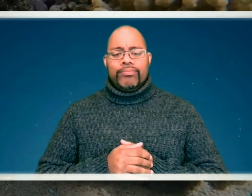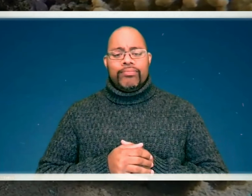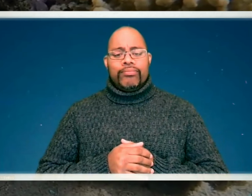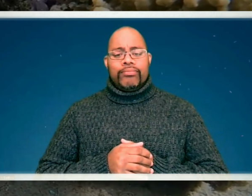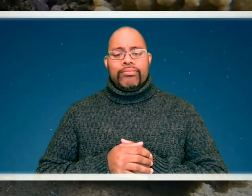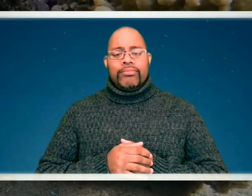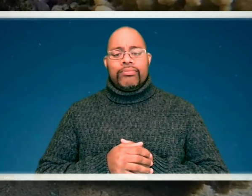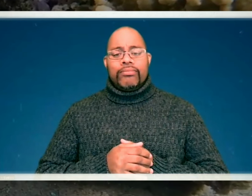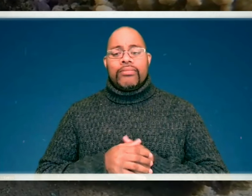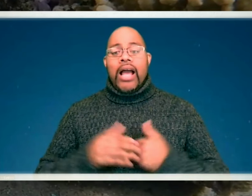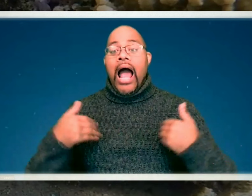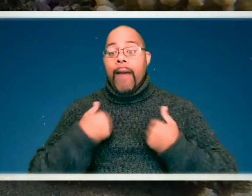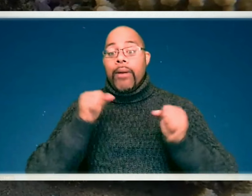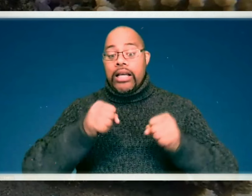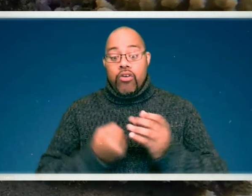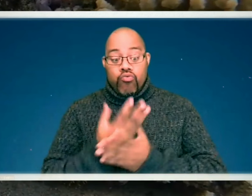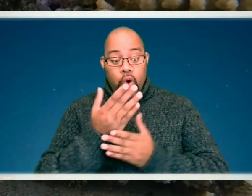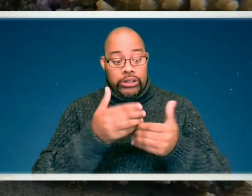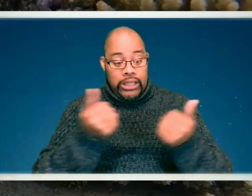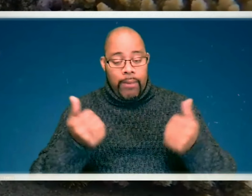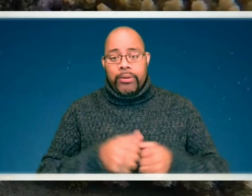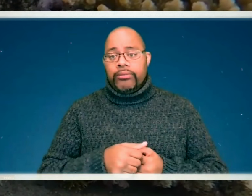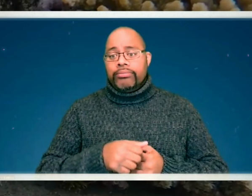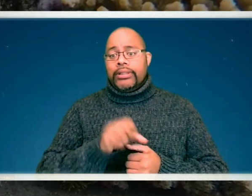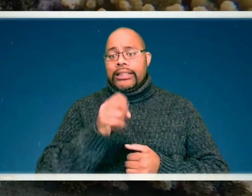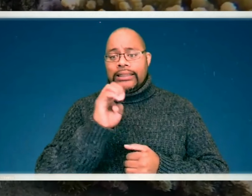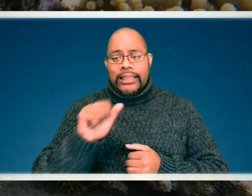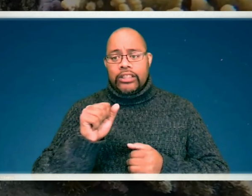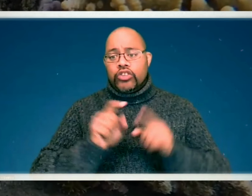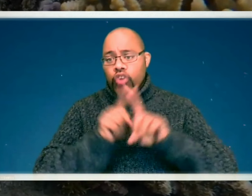include sea stars, sea urchins, sponges, jellyfish, and tube worms.